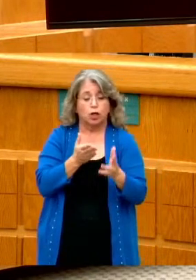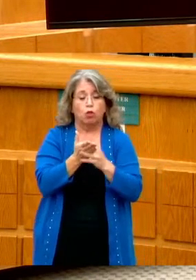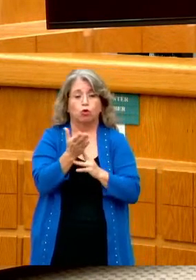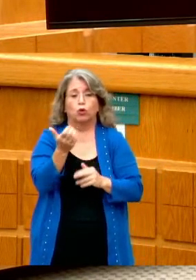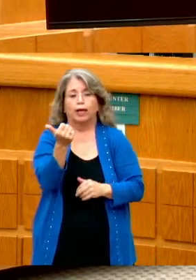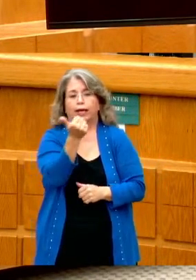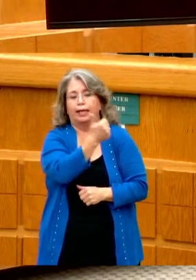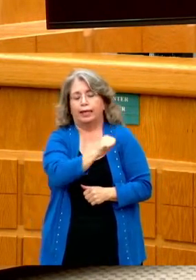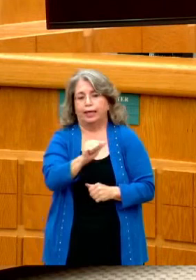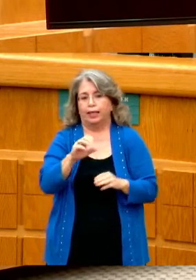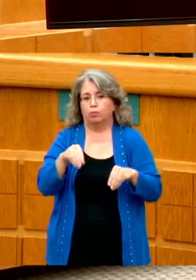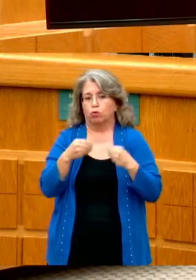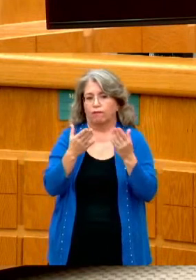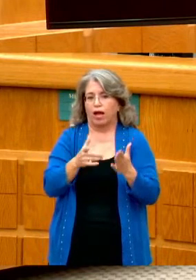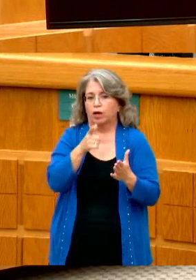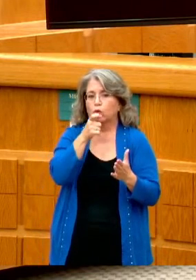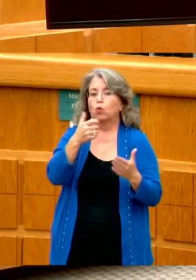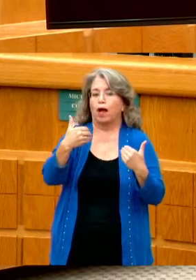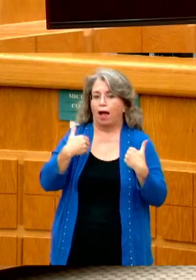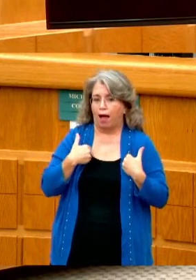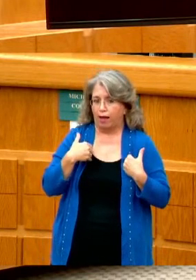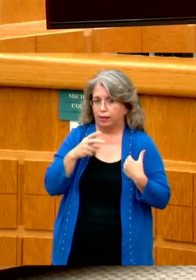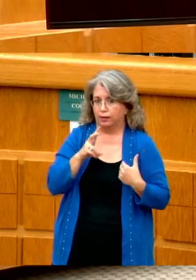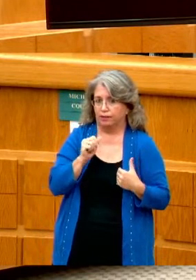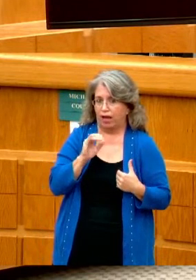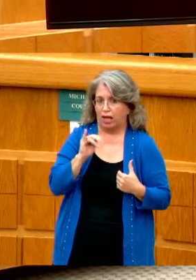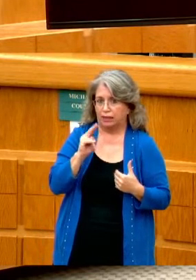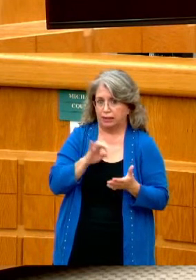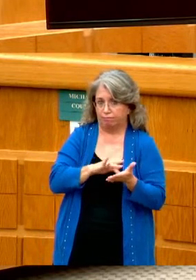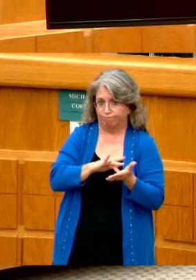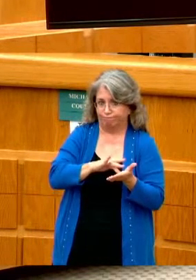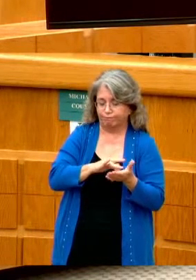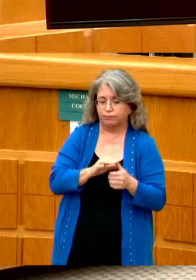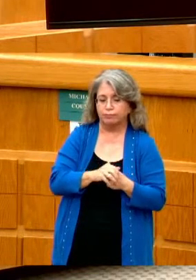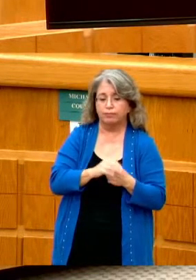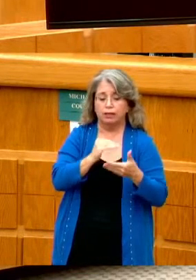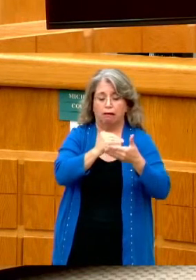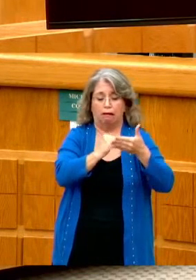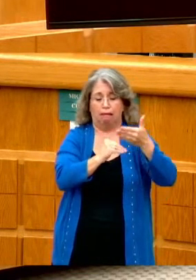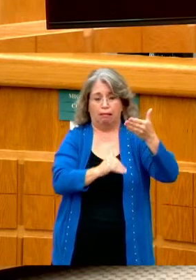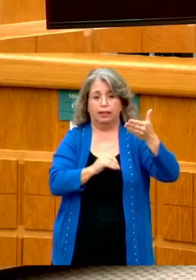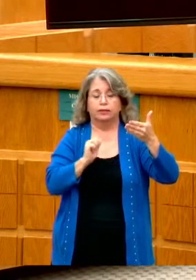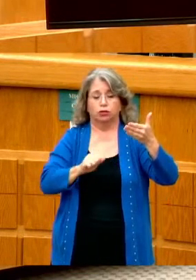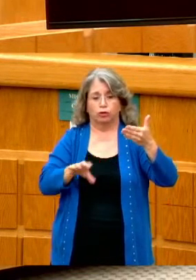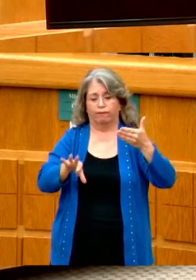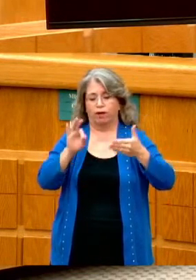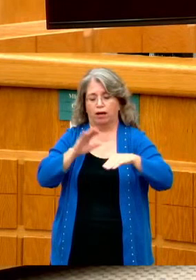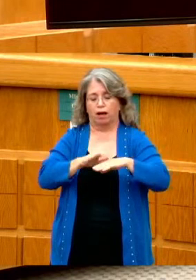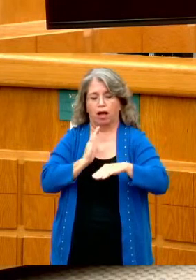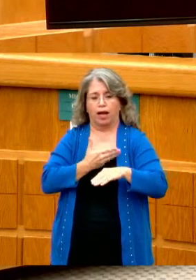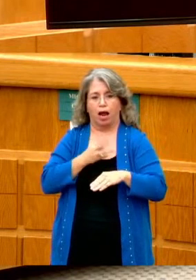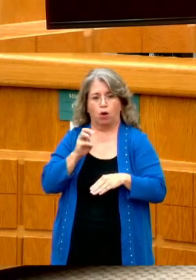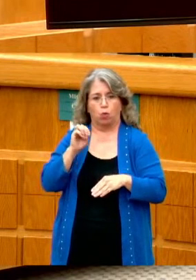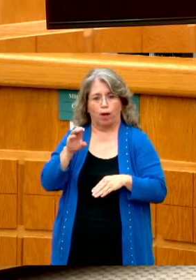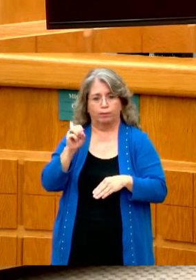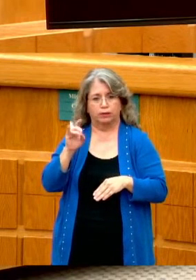provider that has COVID-19 vaccines. A list of providers can be viewed on our website at